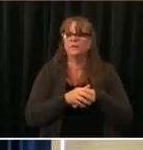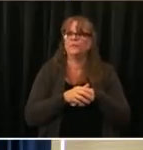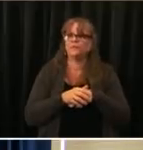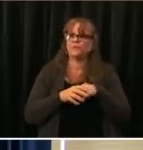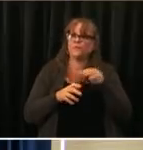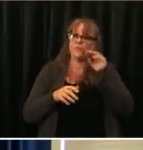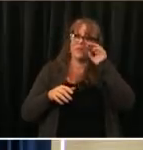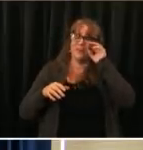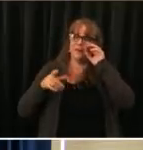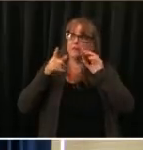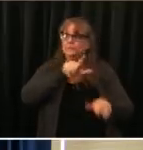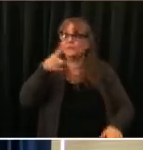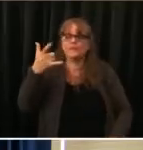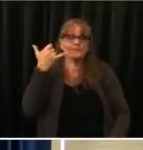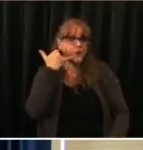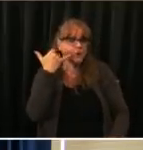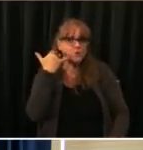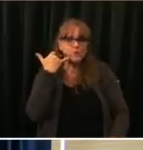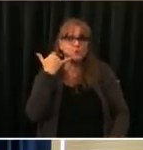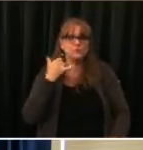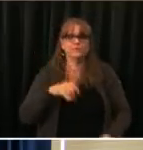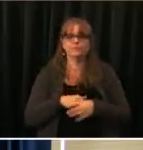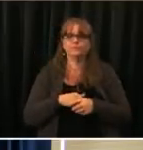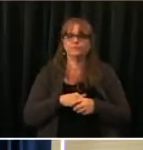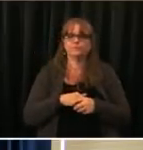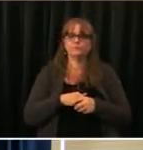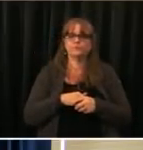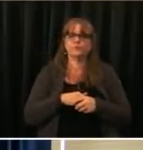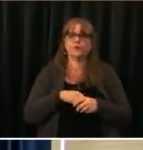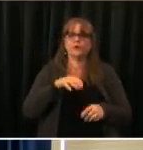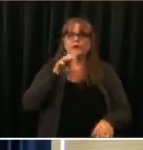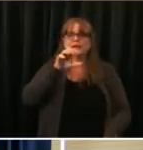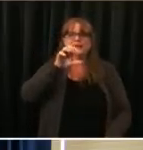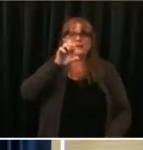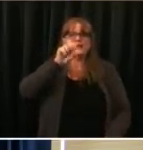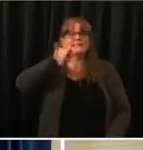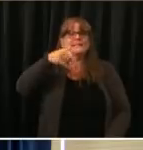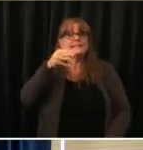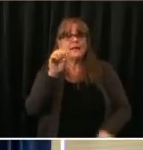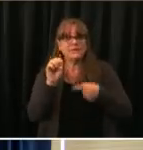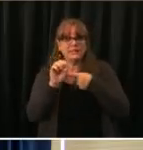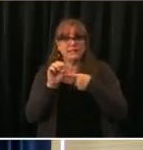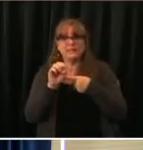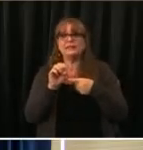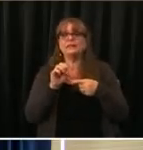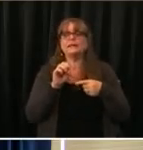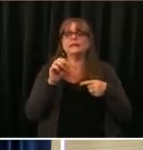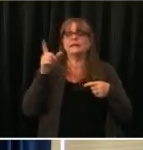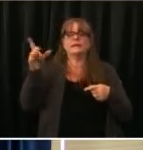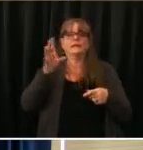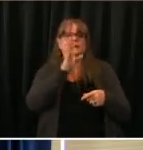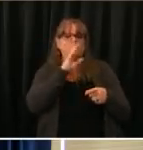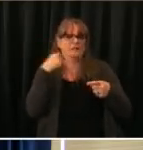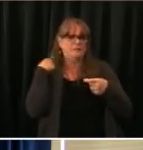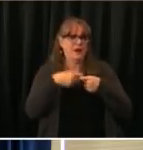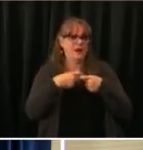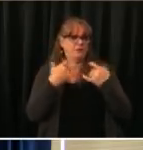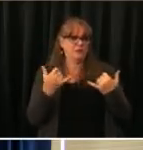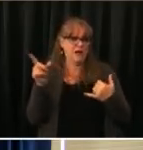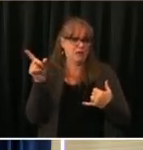Good afternoon, Governor. This is Stephanie Rodriguez with the Input Number. ¿Podría compartir el mensaje y actualización de hoy en